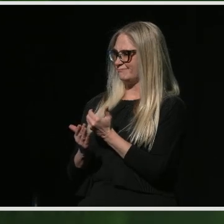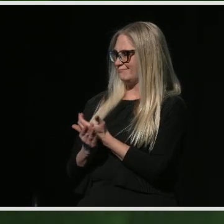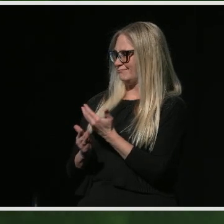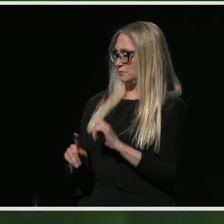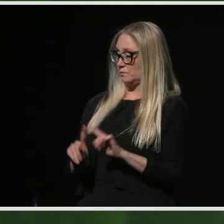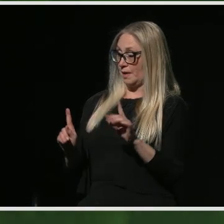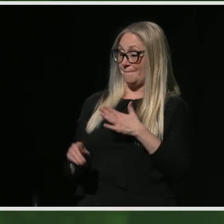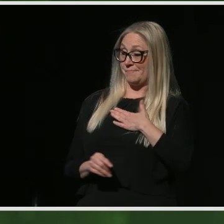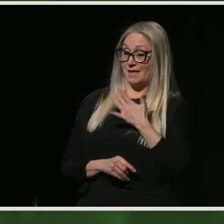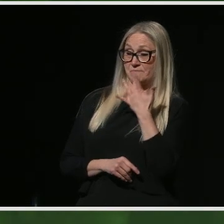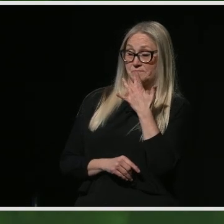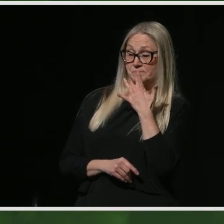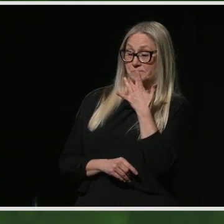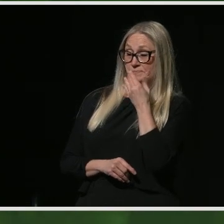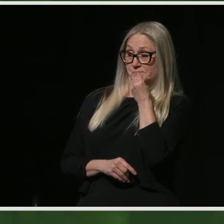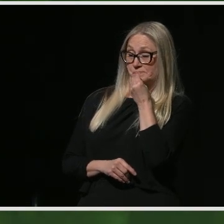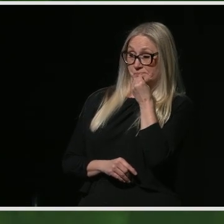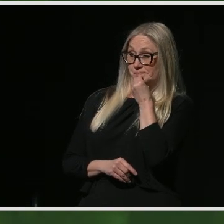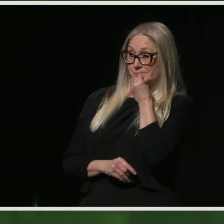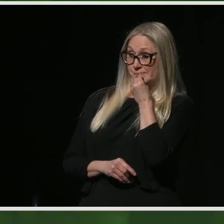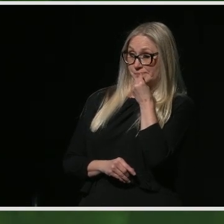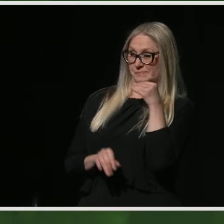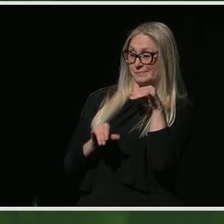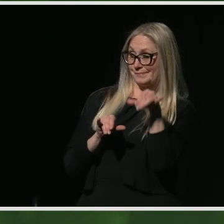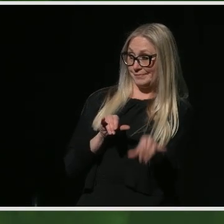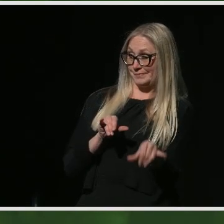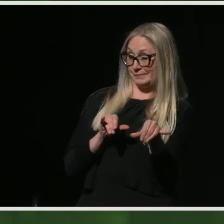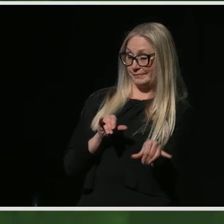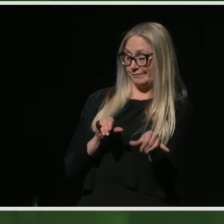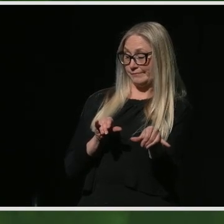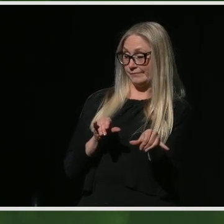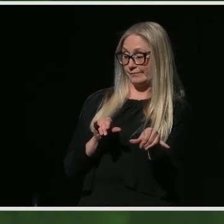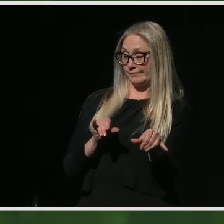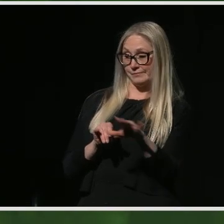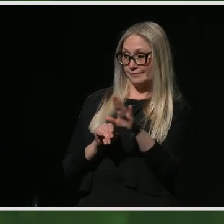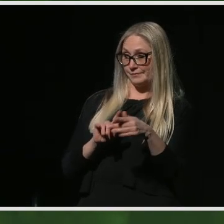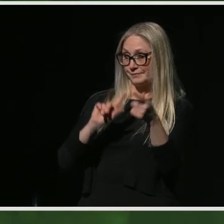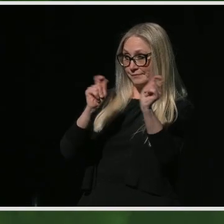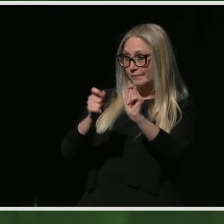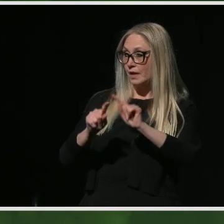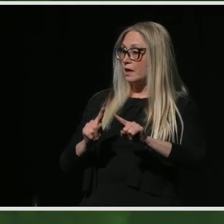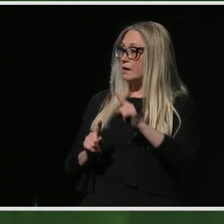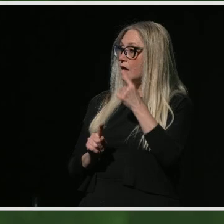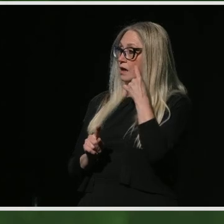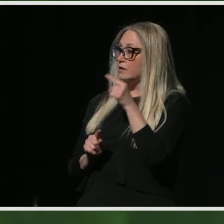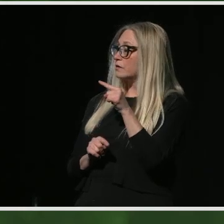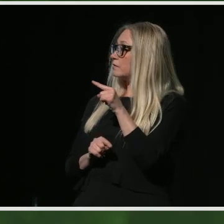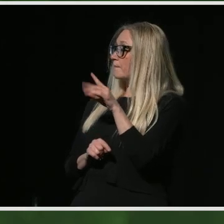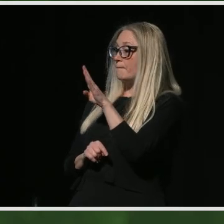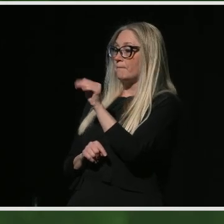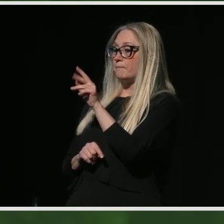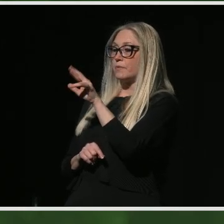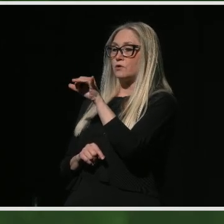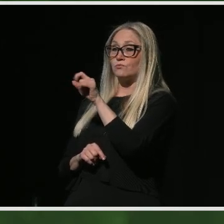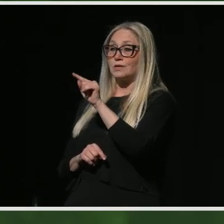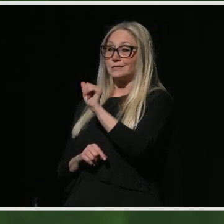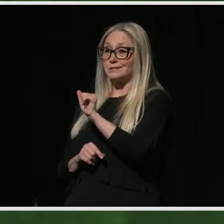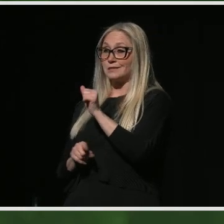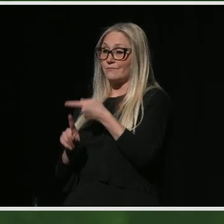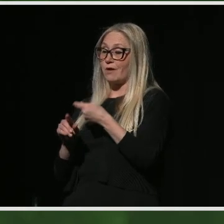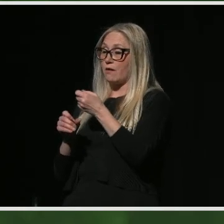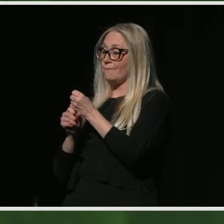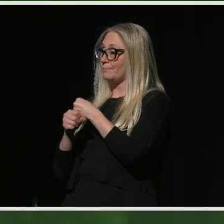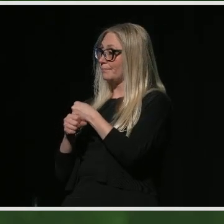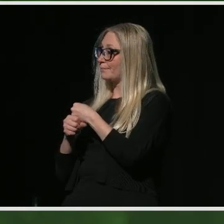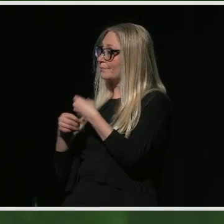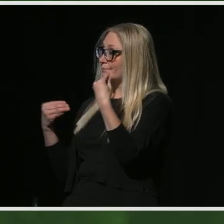Yet my favorite food, whipped cream, pretty much remained exactly the same. But baristas in coffee shops and milkshake